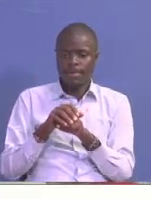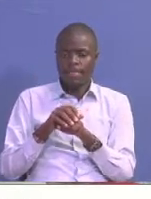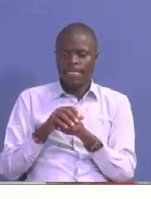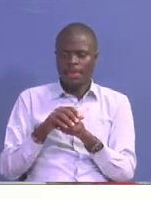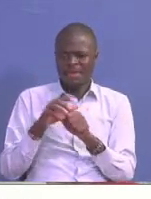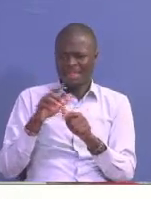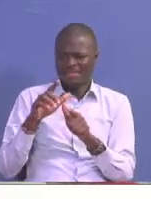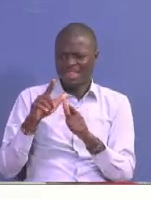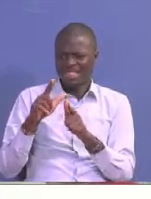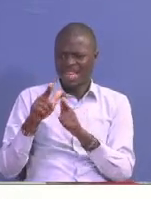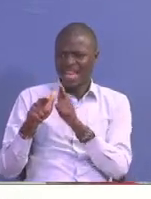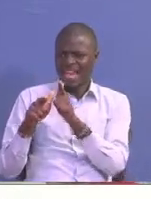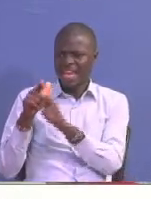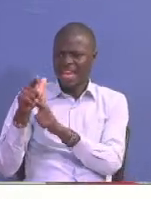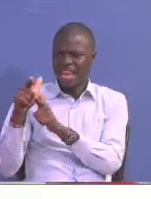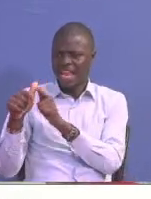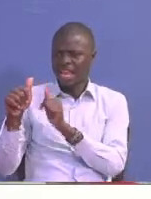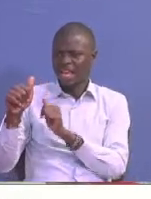aligned.